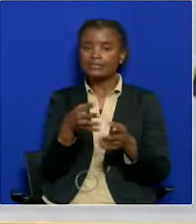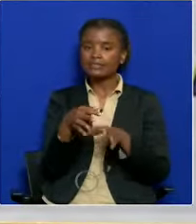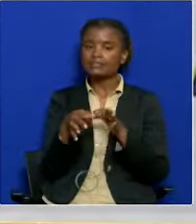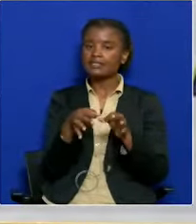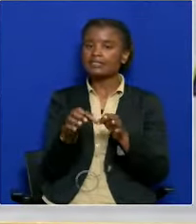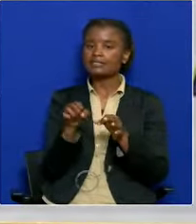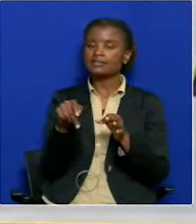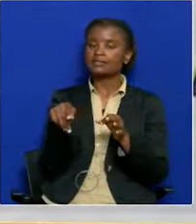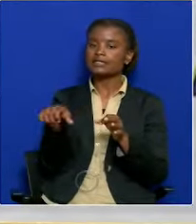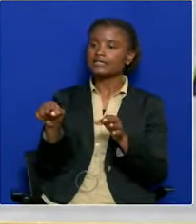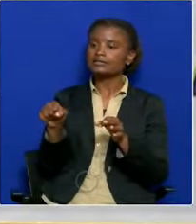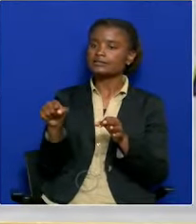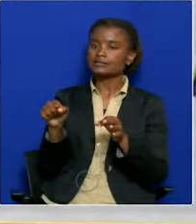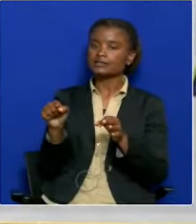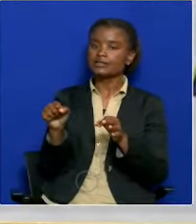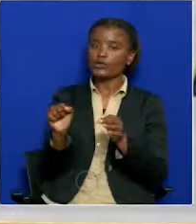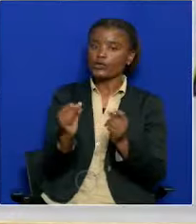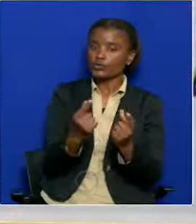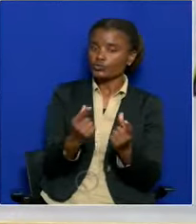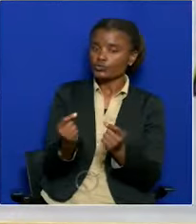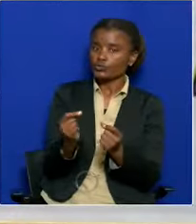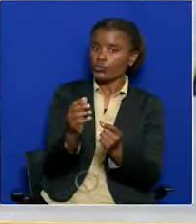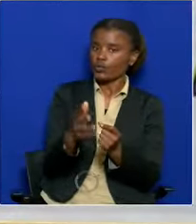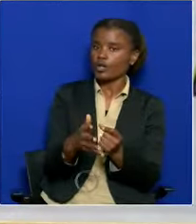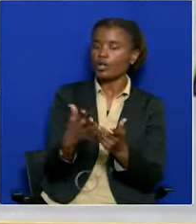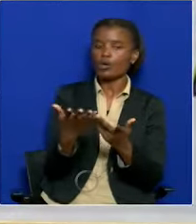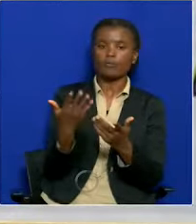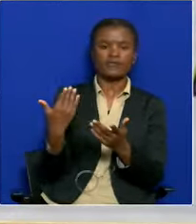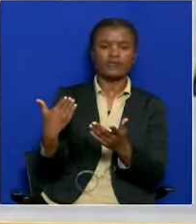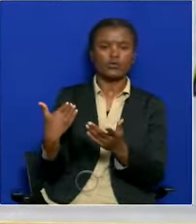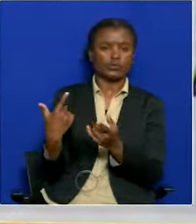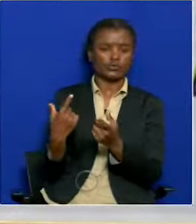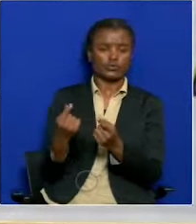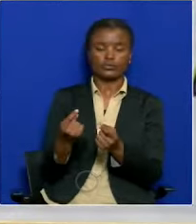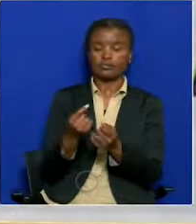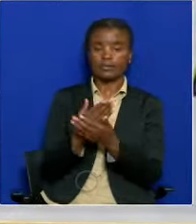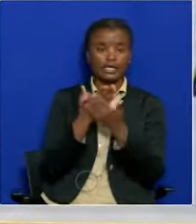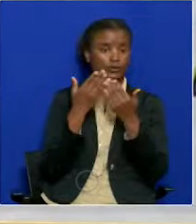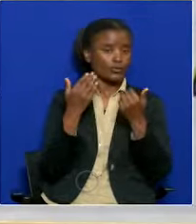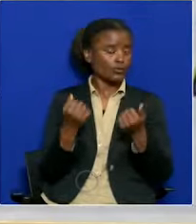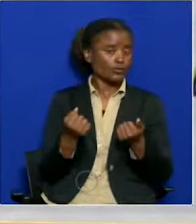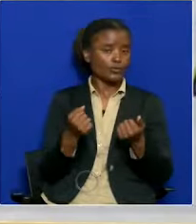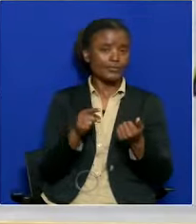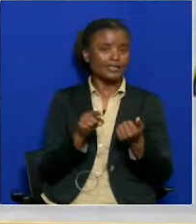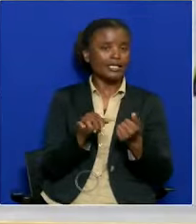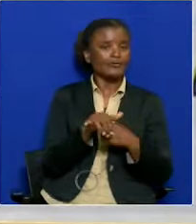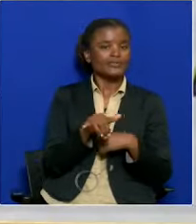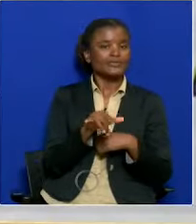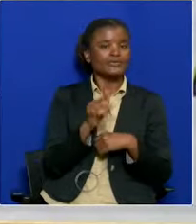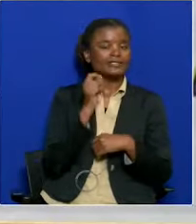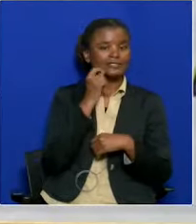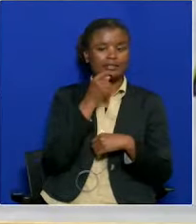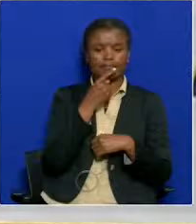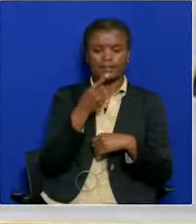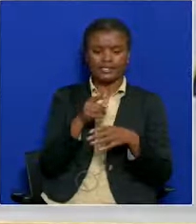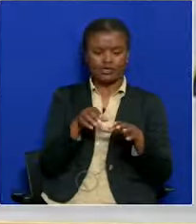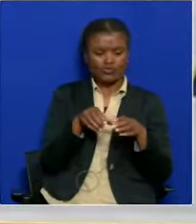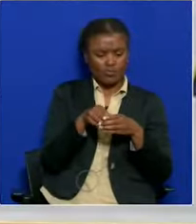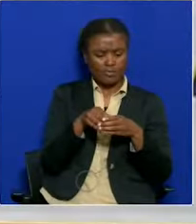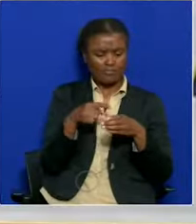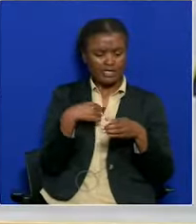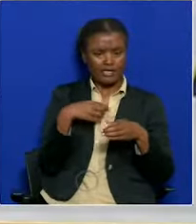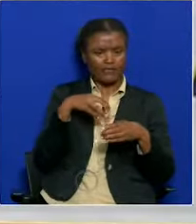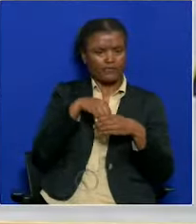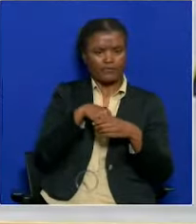which is done by members. So I don't know which one must I say, but I don't belong to anybody. I belong to Shibiri and